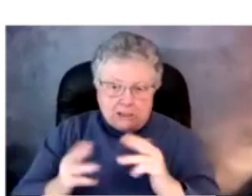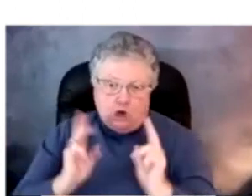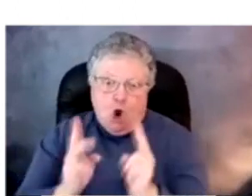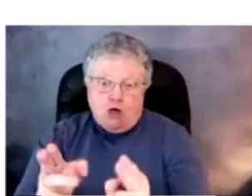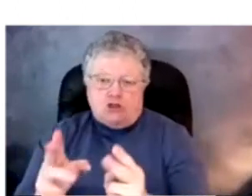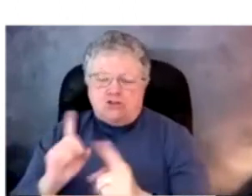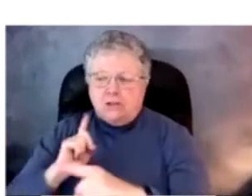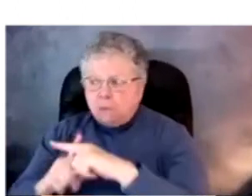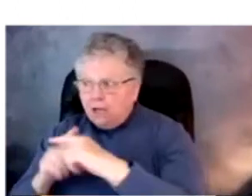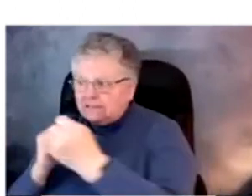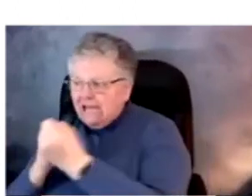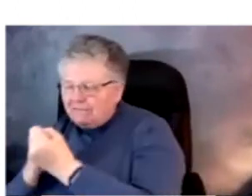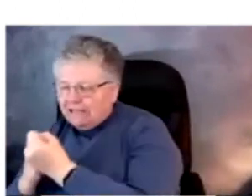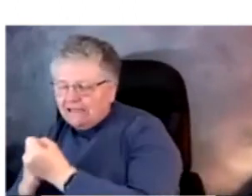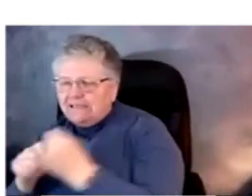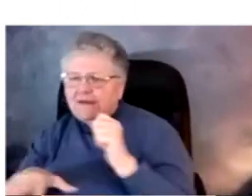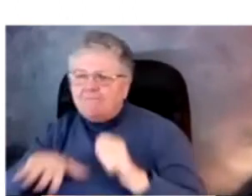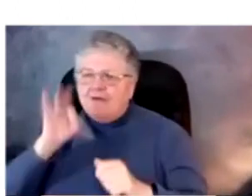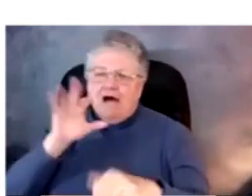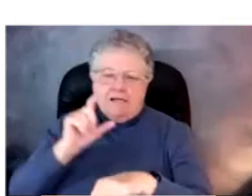build a group of people that